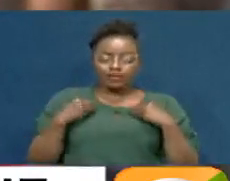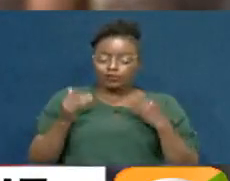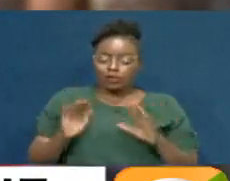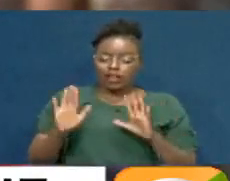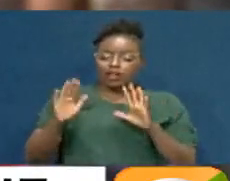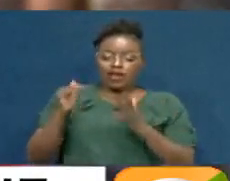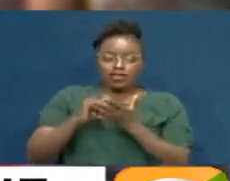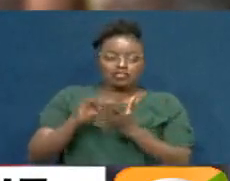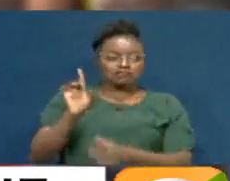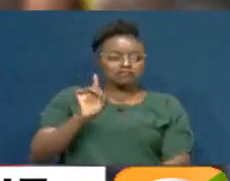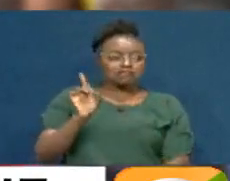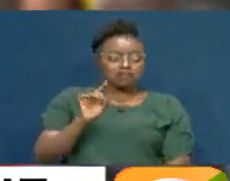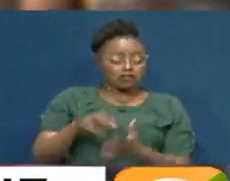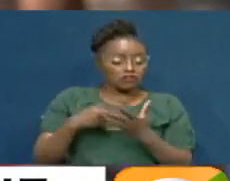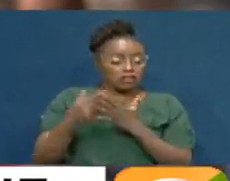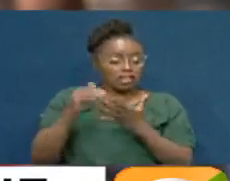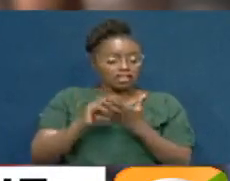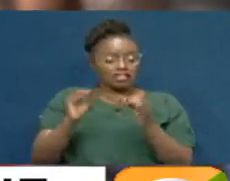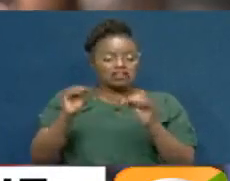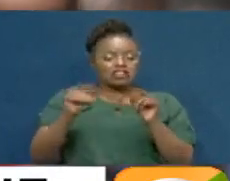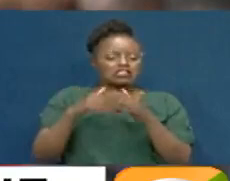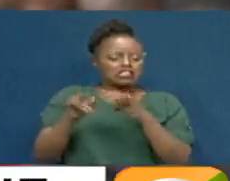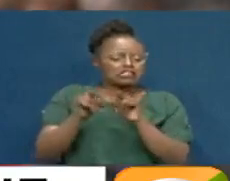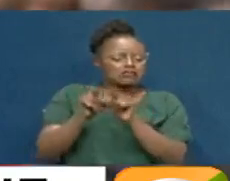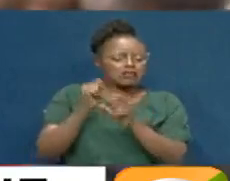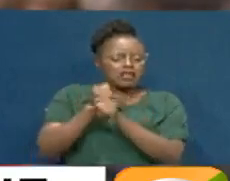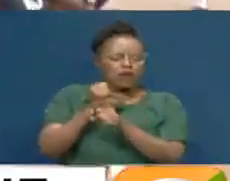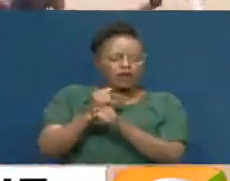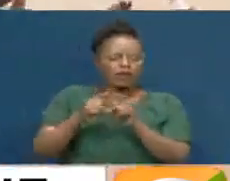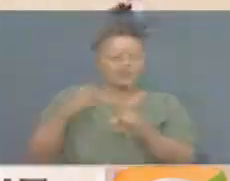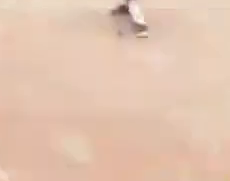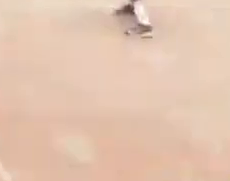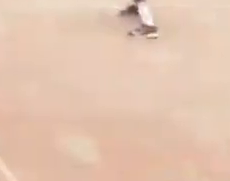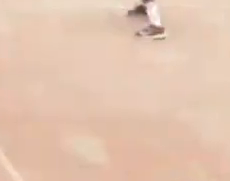kuachilia tena. Hata kama wanachikaza, lakini sisi tuko.